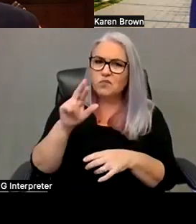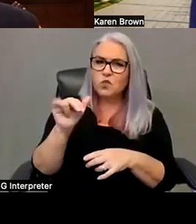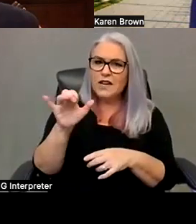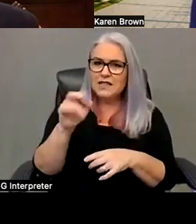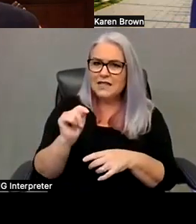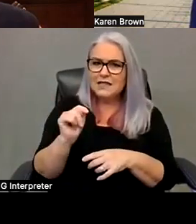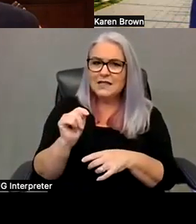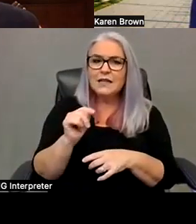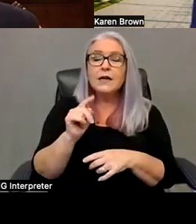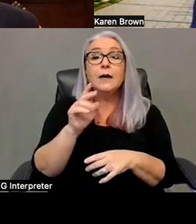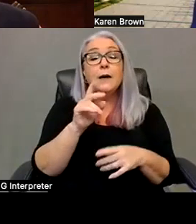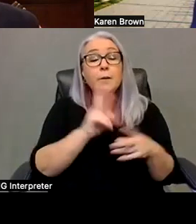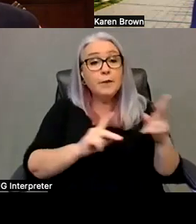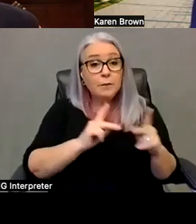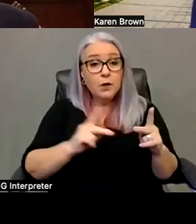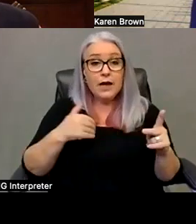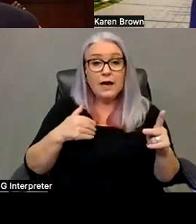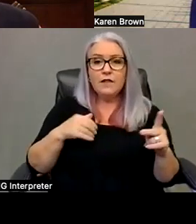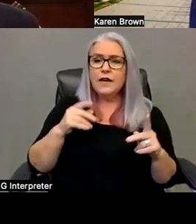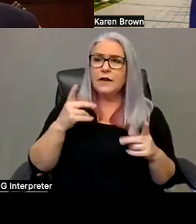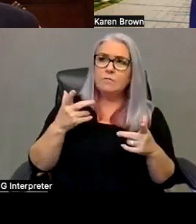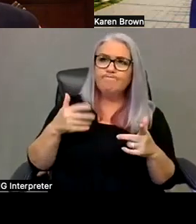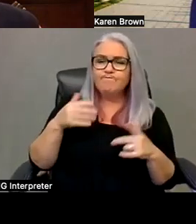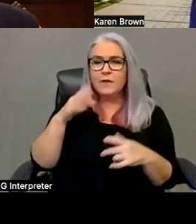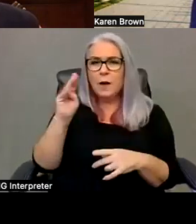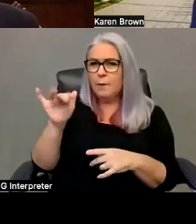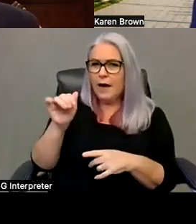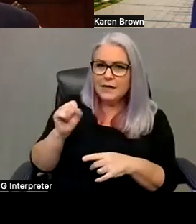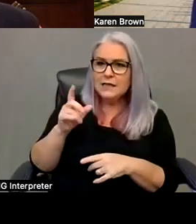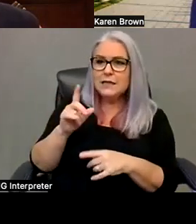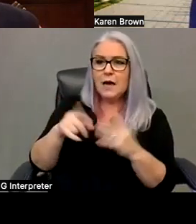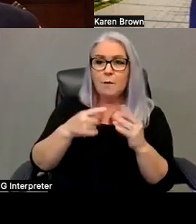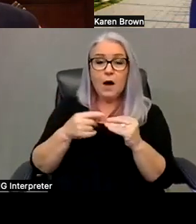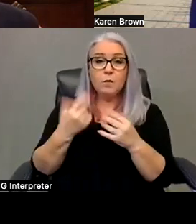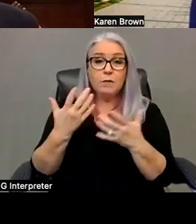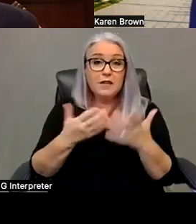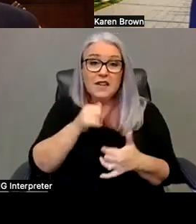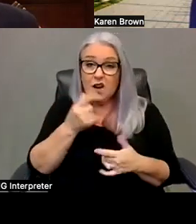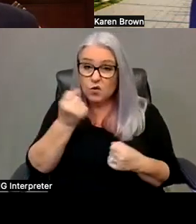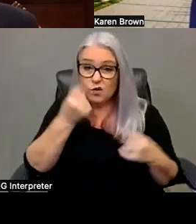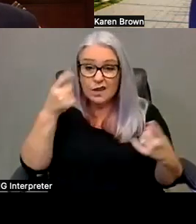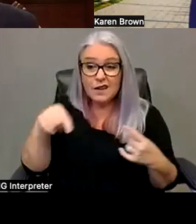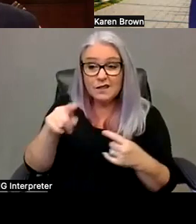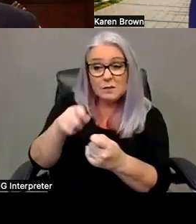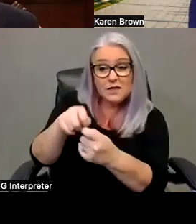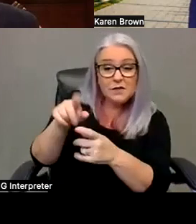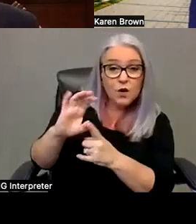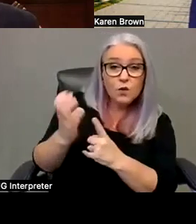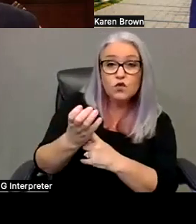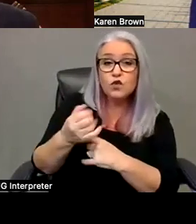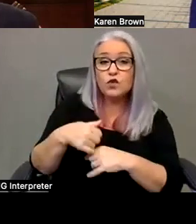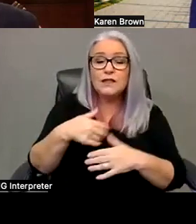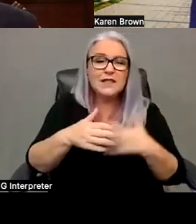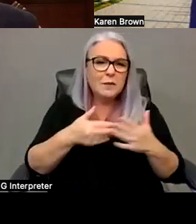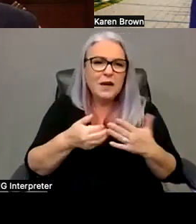people have biases about one another. They don't understand certain cultures. No matter what color